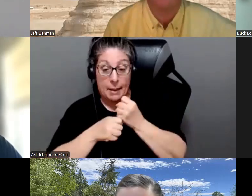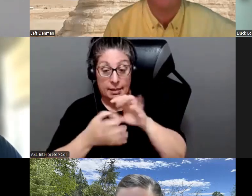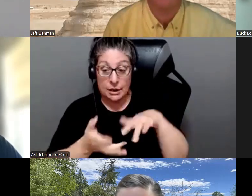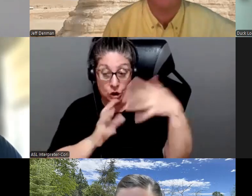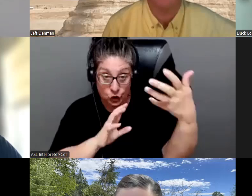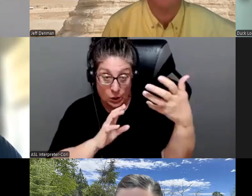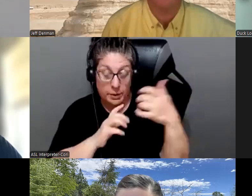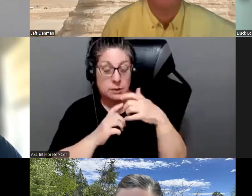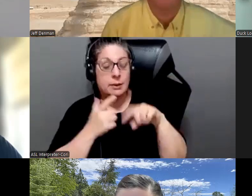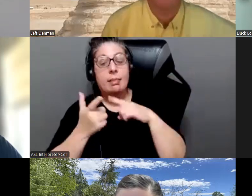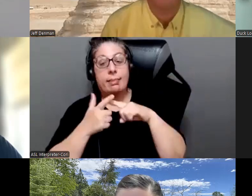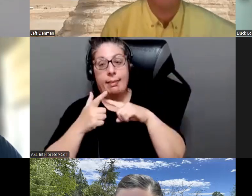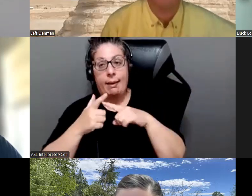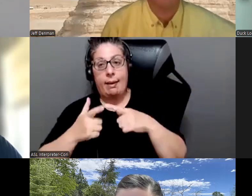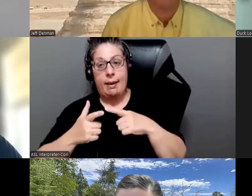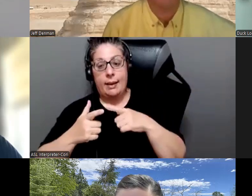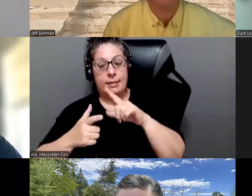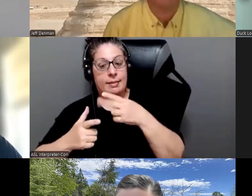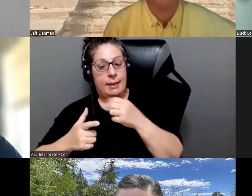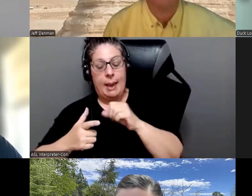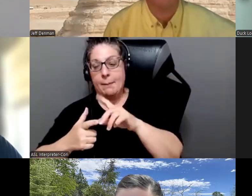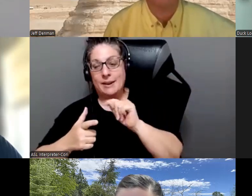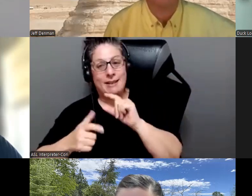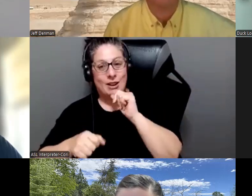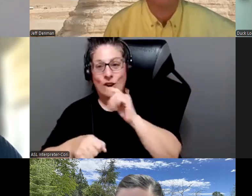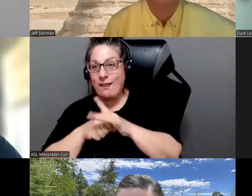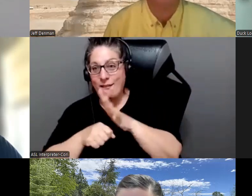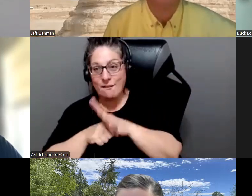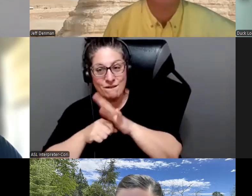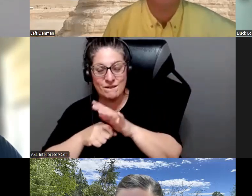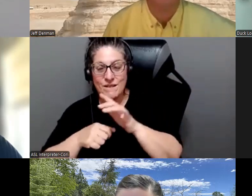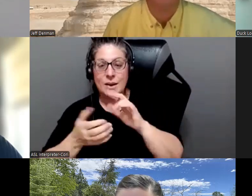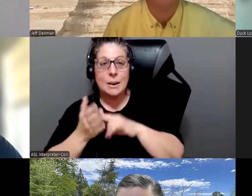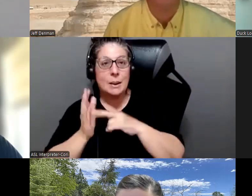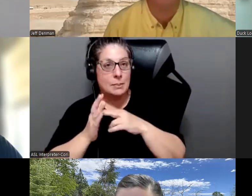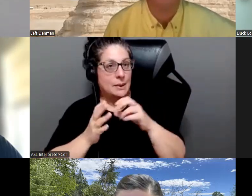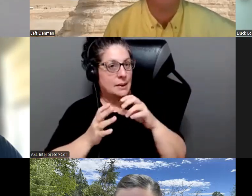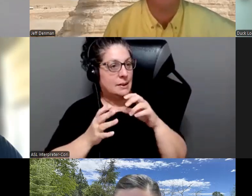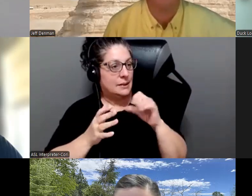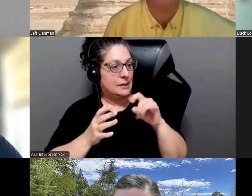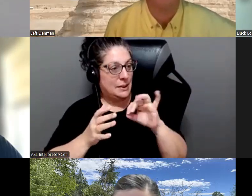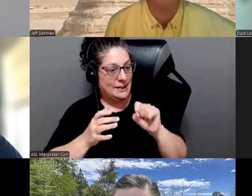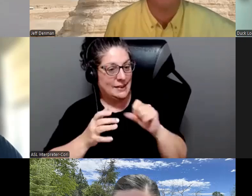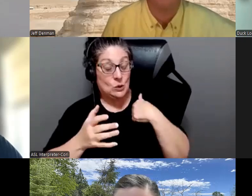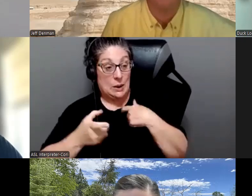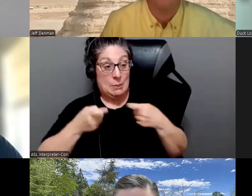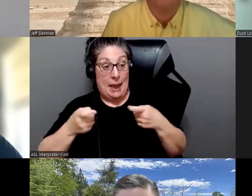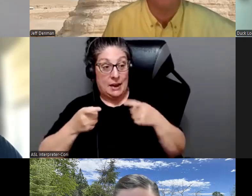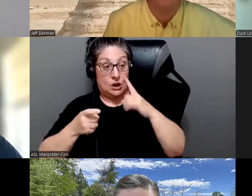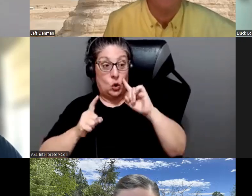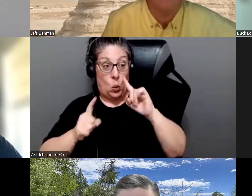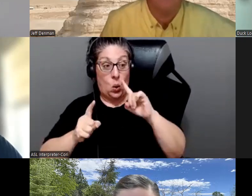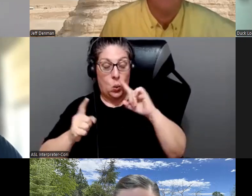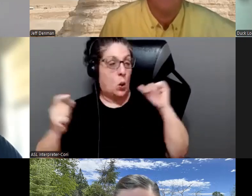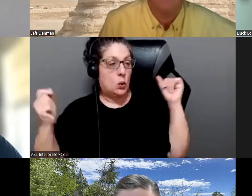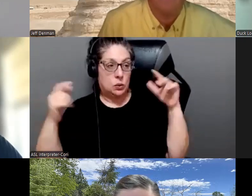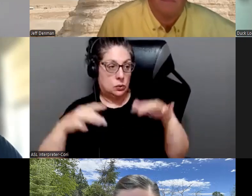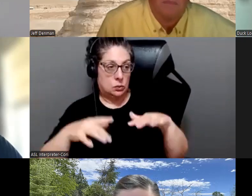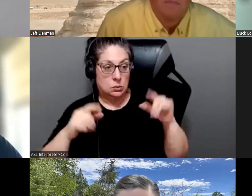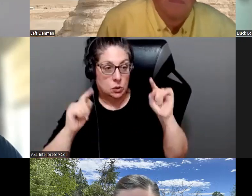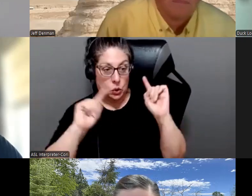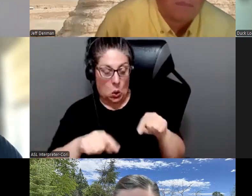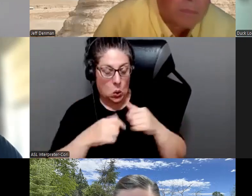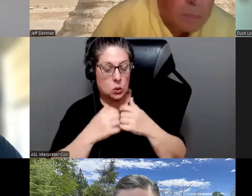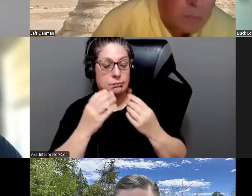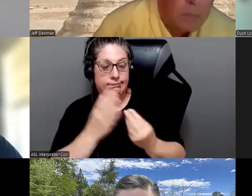disturbance, then the habitat's lacking. It's not there. And therefore, the species we manage for won't be there. So the only way to do it